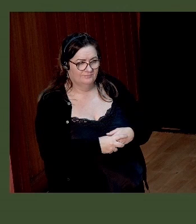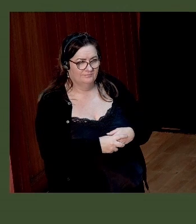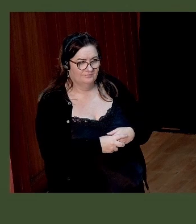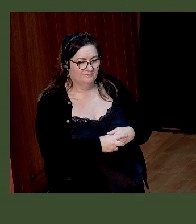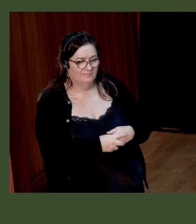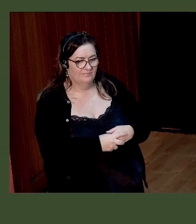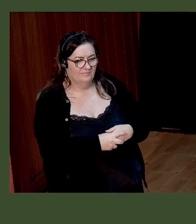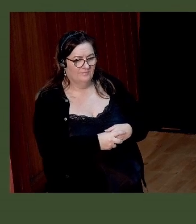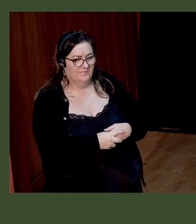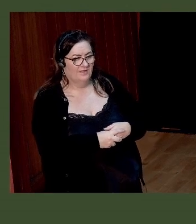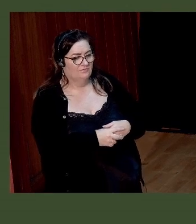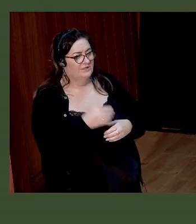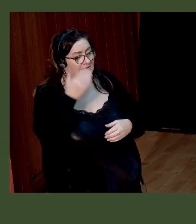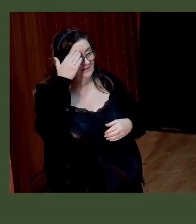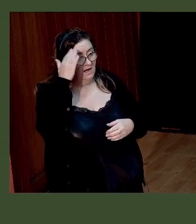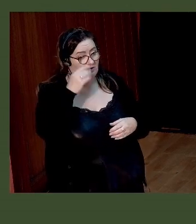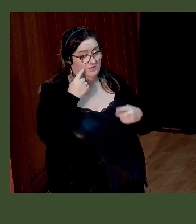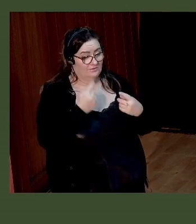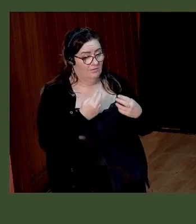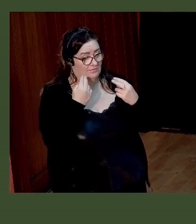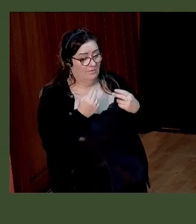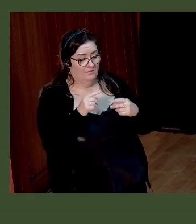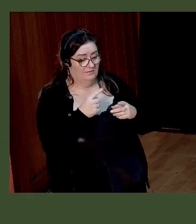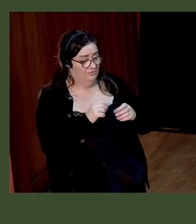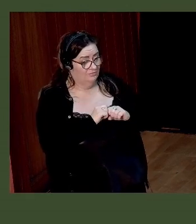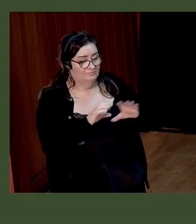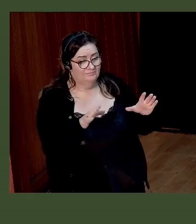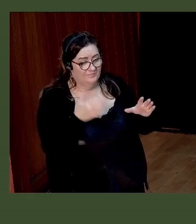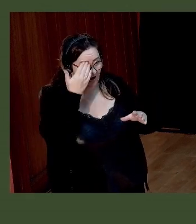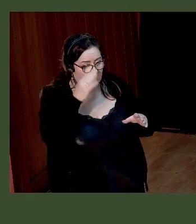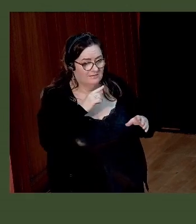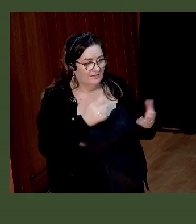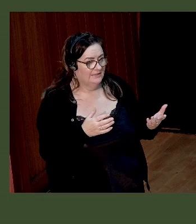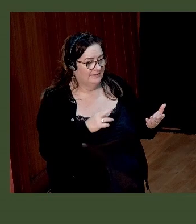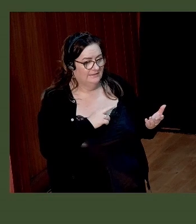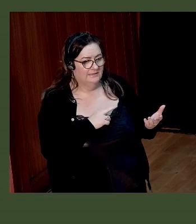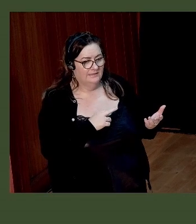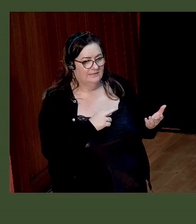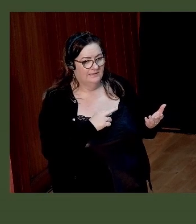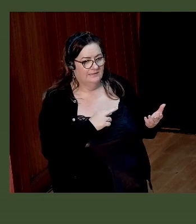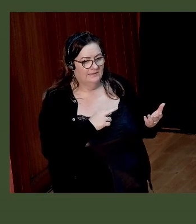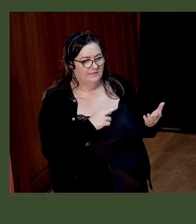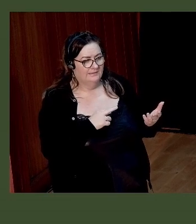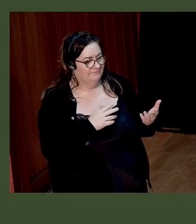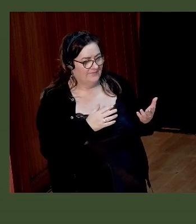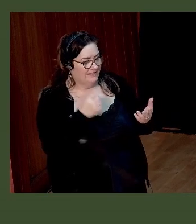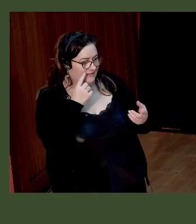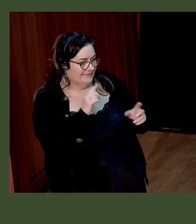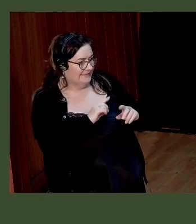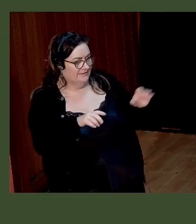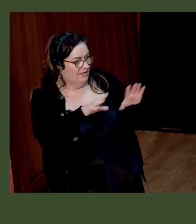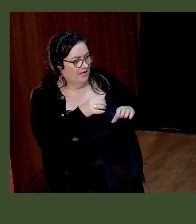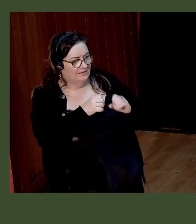The act of kneeling before the altar of Irish is usually done at major state occasions, but it becomes inconspicuous in the national